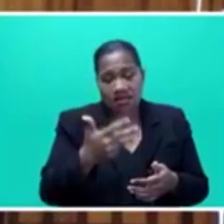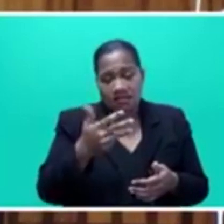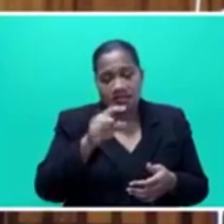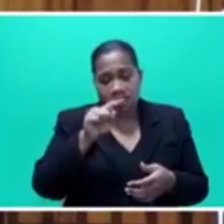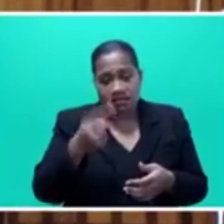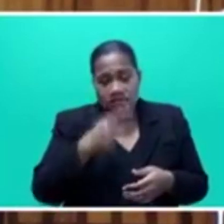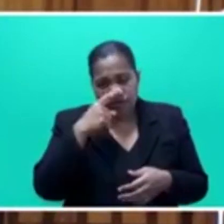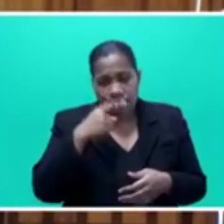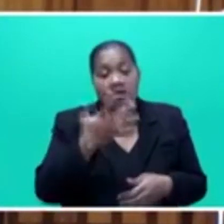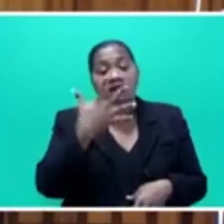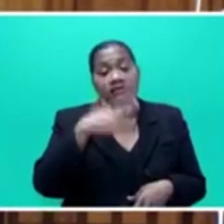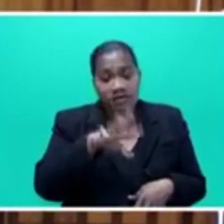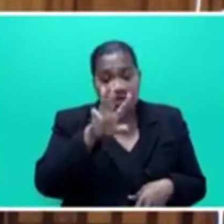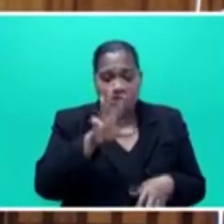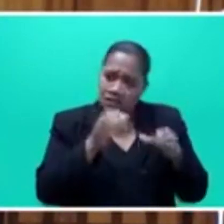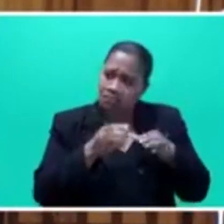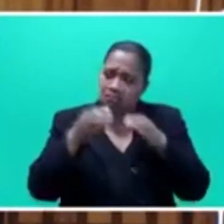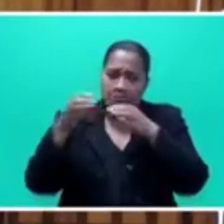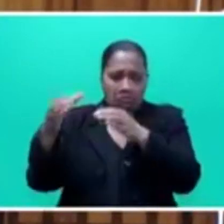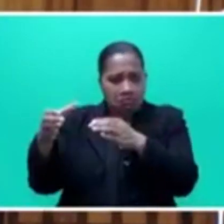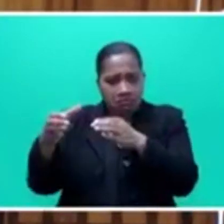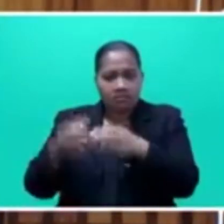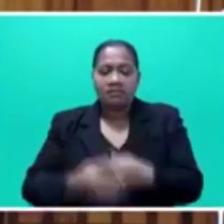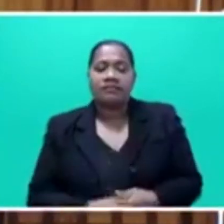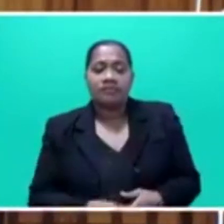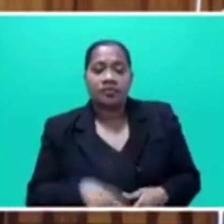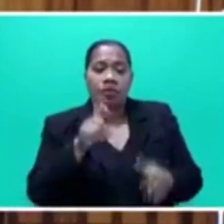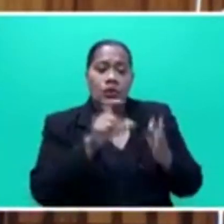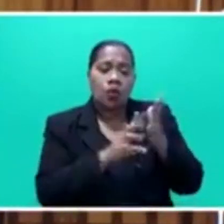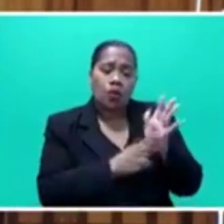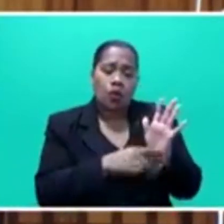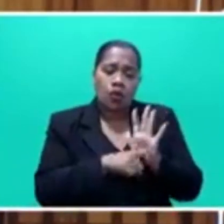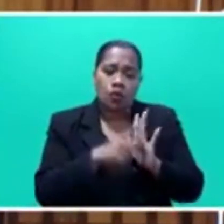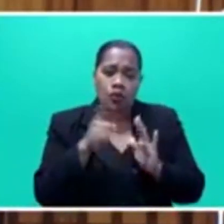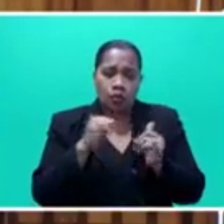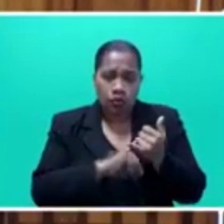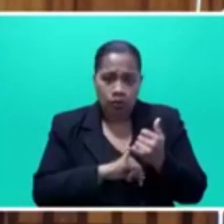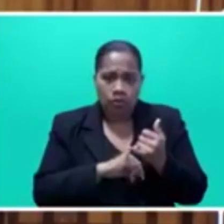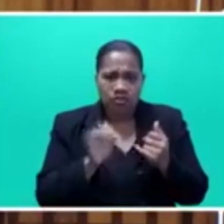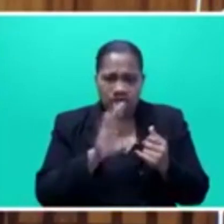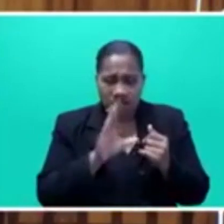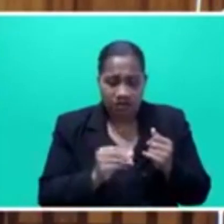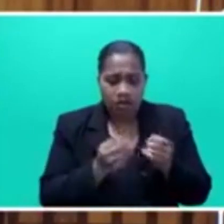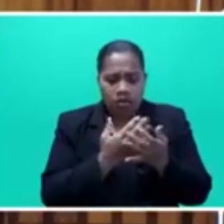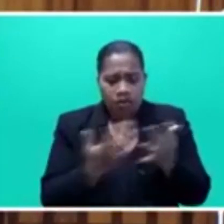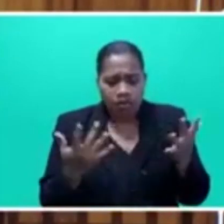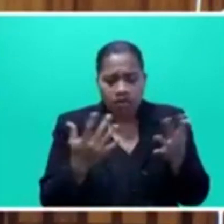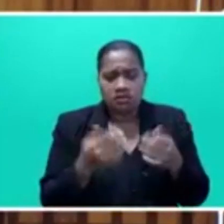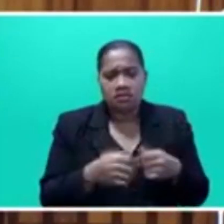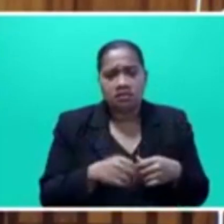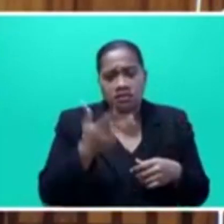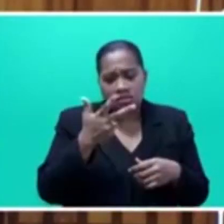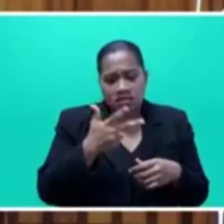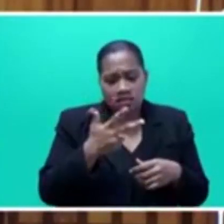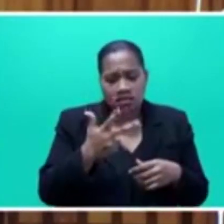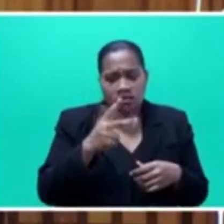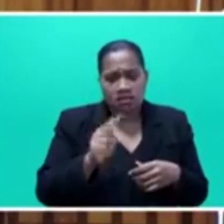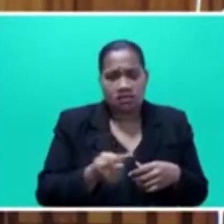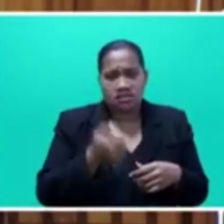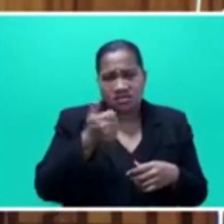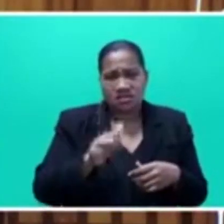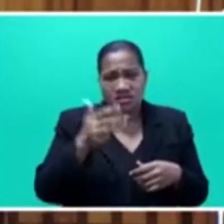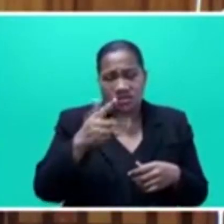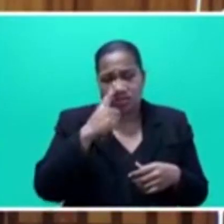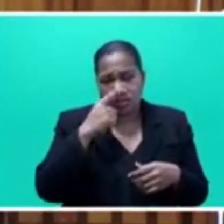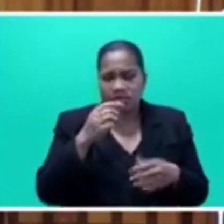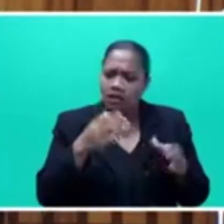they took 53 delegates. Comoros, a low developing country in Africa with a population of 869,000 people, took